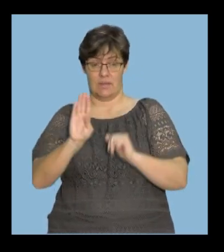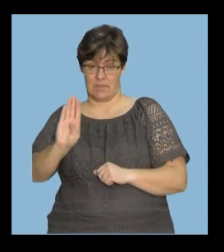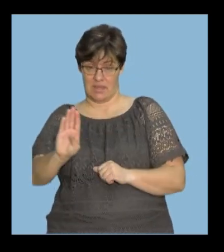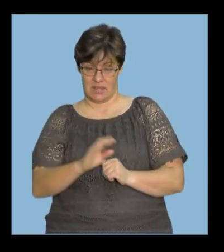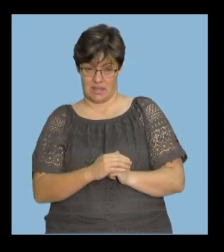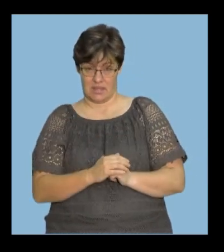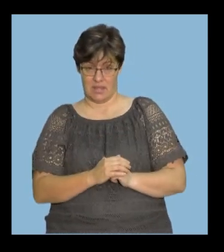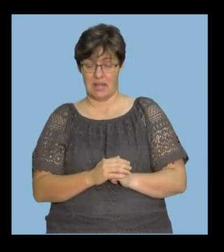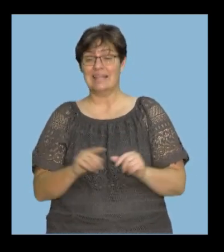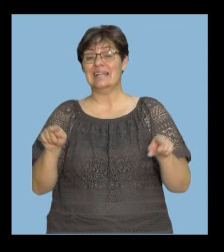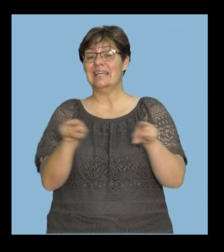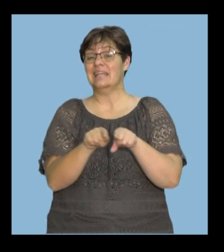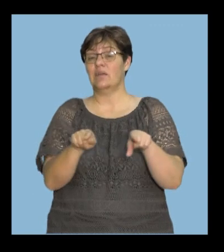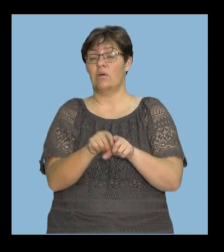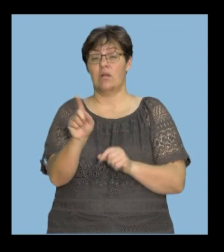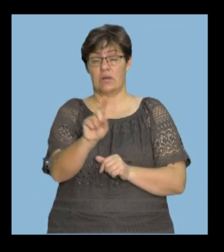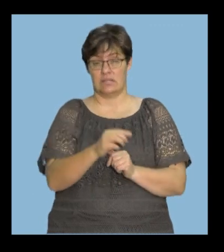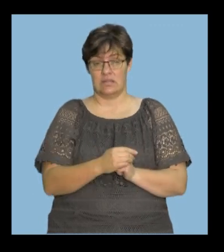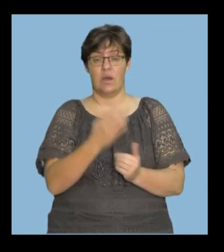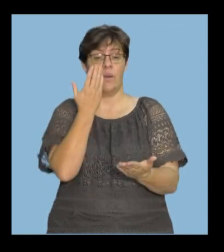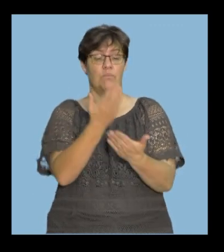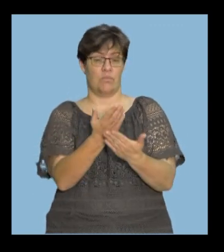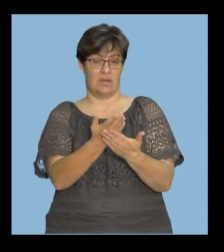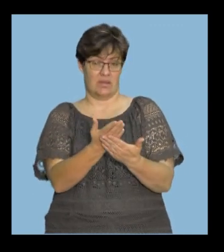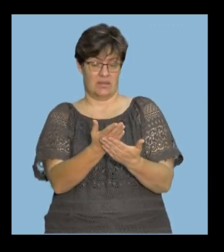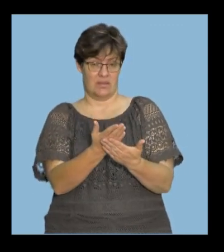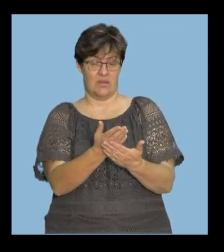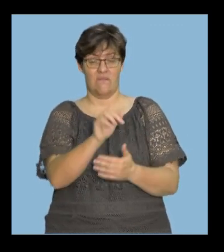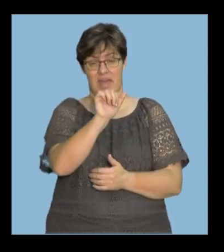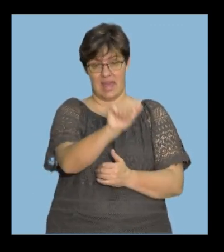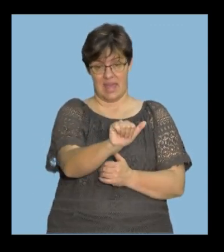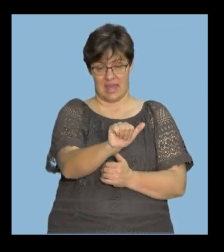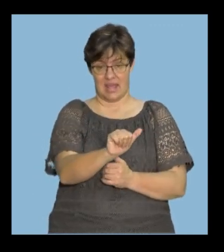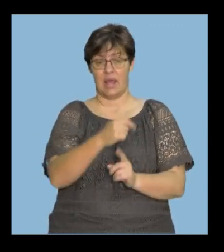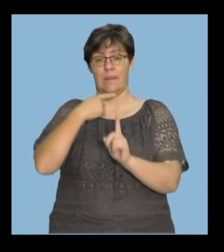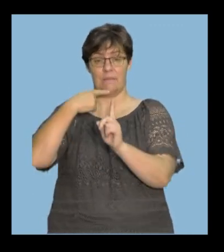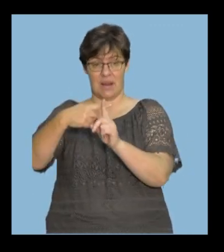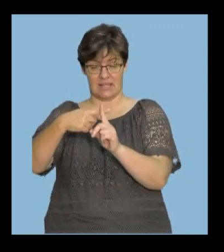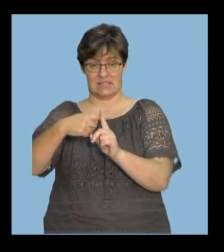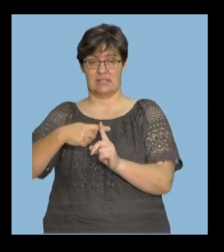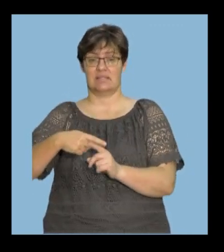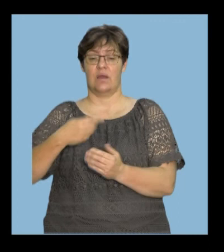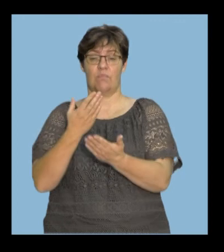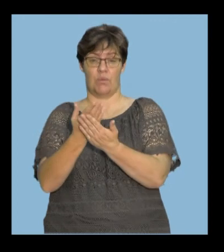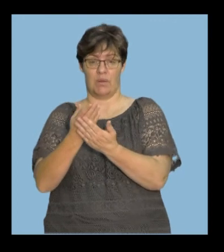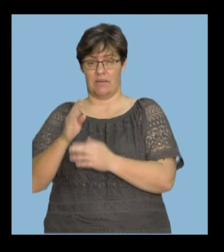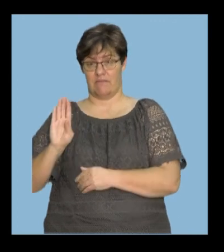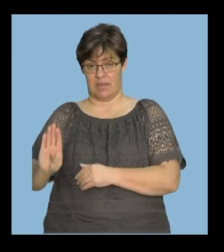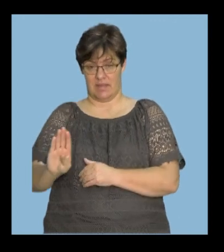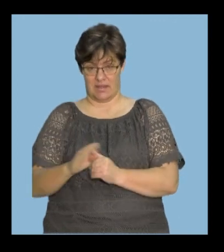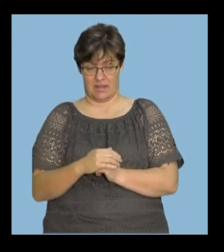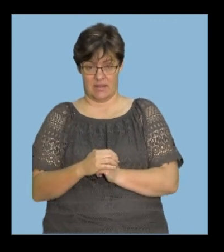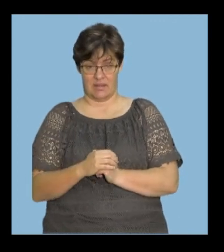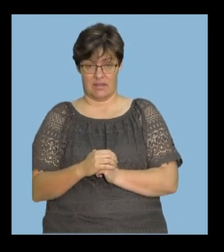A union B is equal to the probability of A